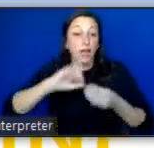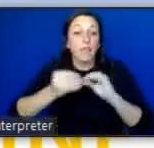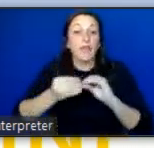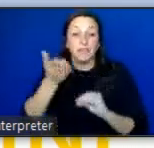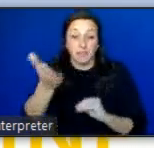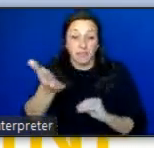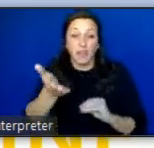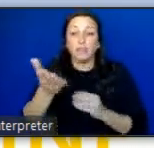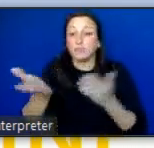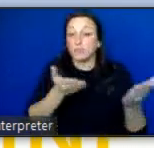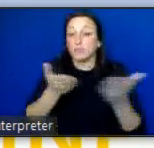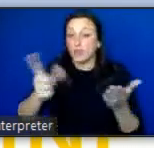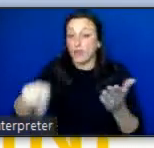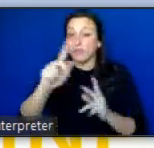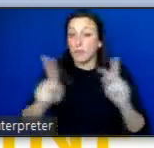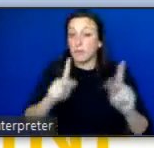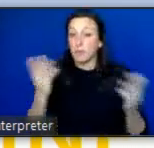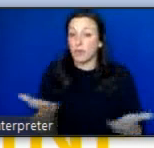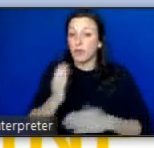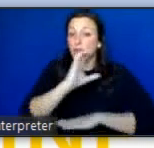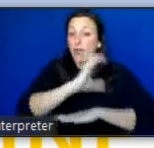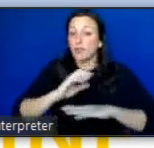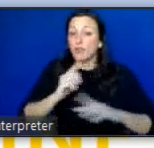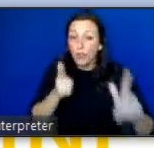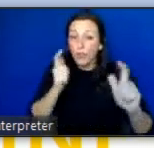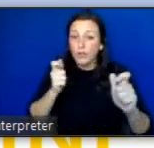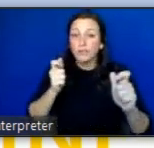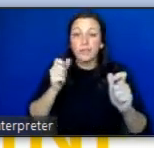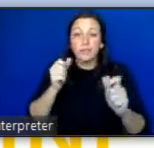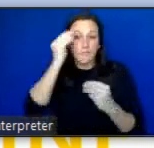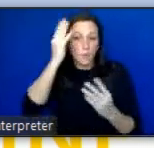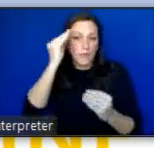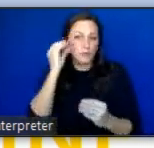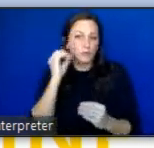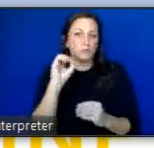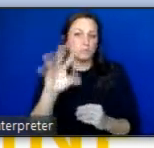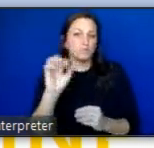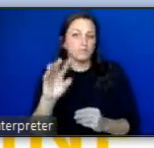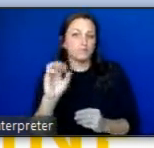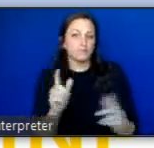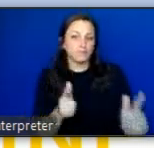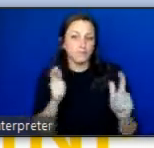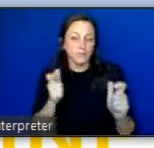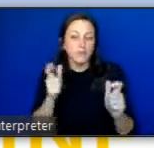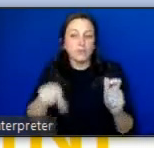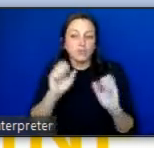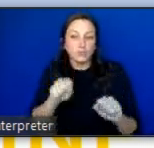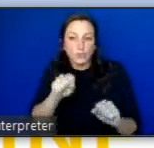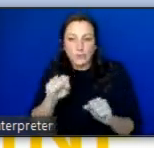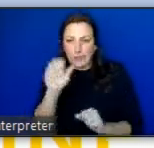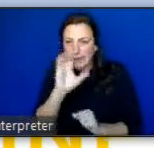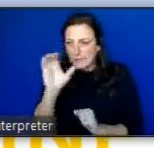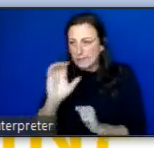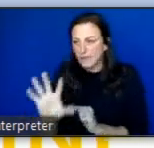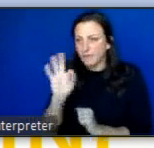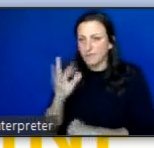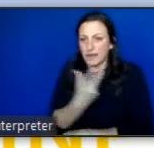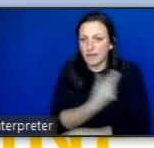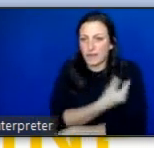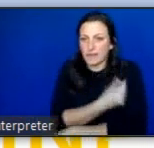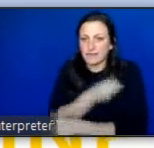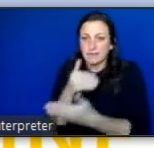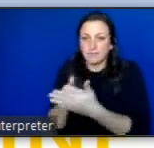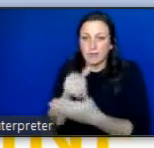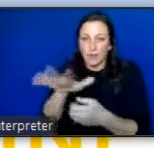of Colorado quickly with the information they need so that they can find a vaccine program nearby. Next